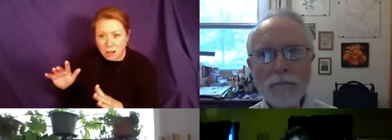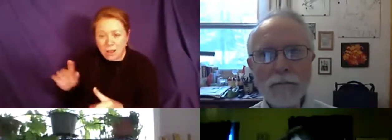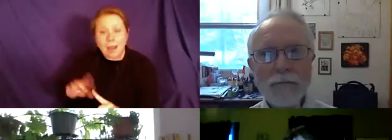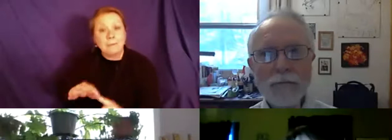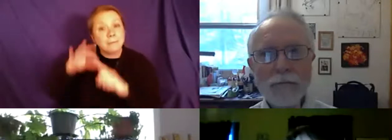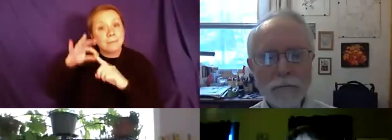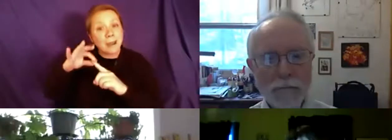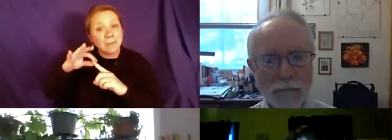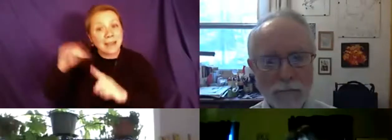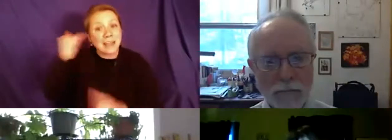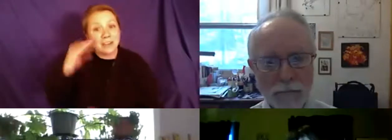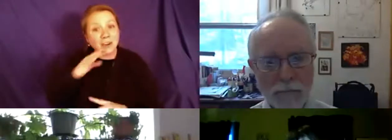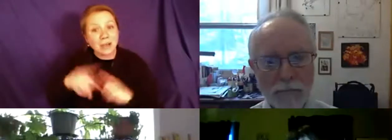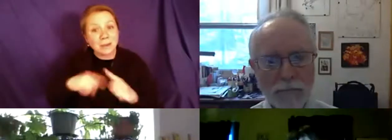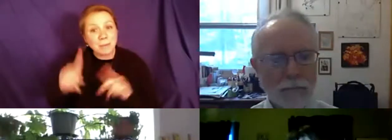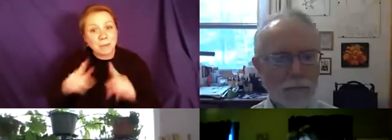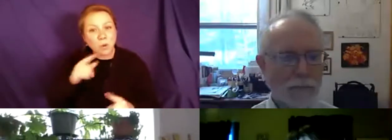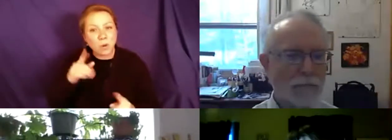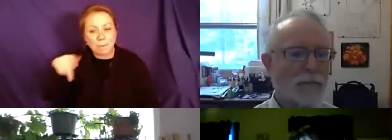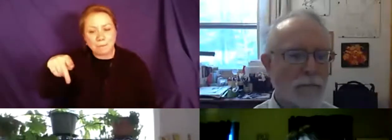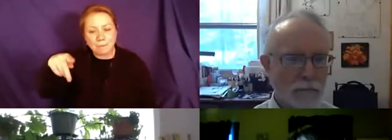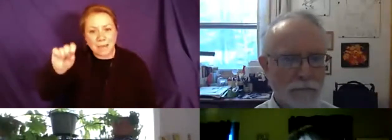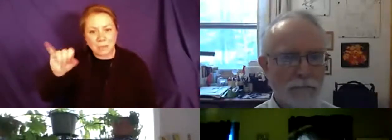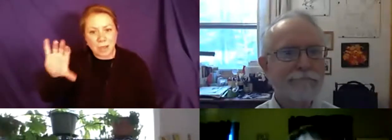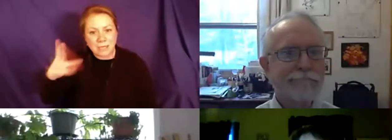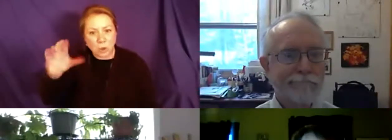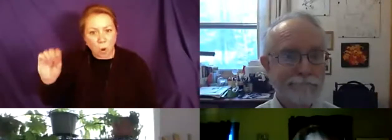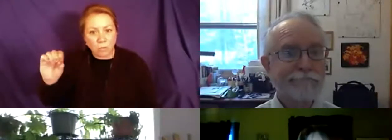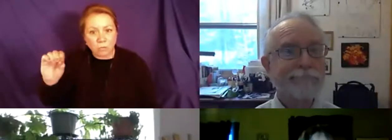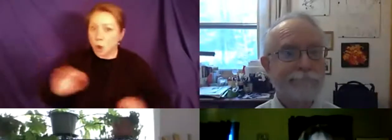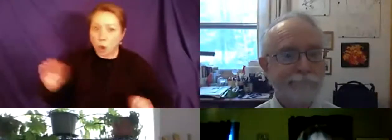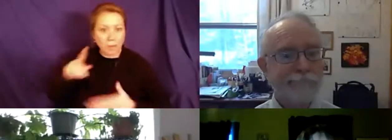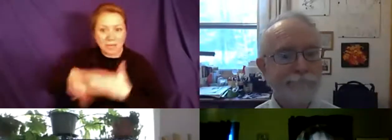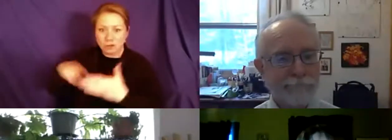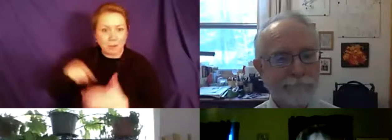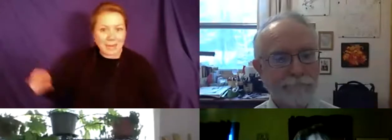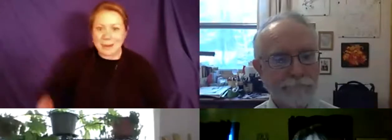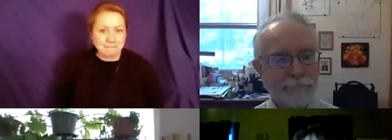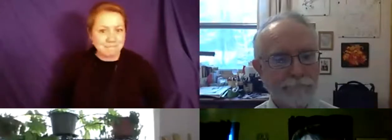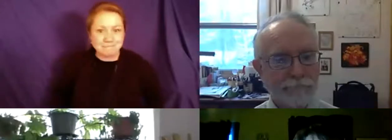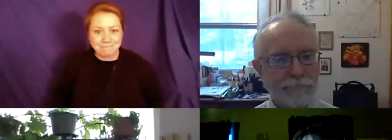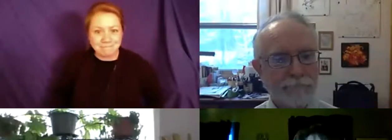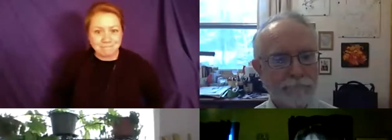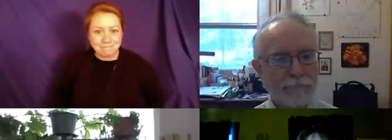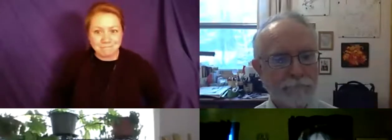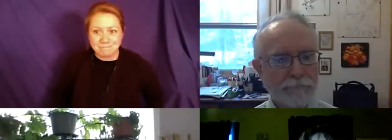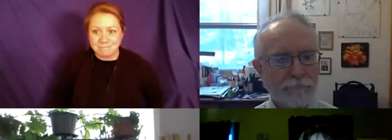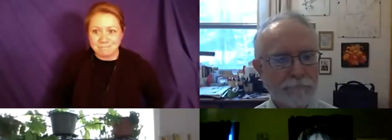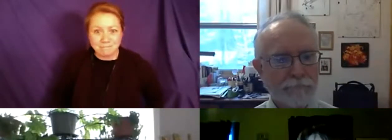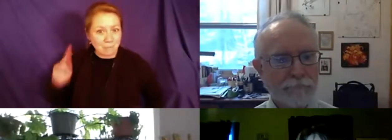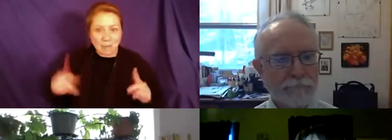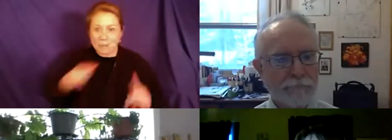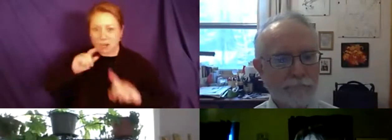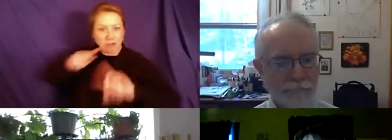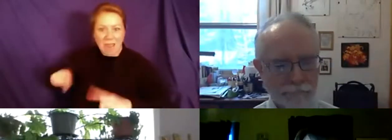Except when he talked about people who were psychos. You didn't get that same outrage. You didn't get that media